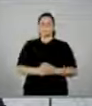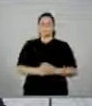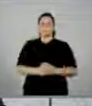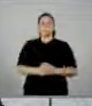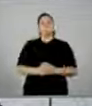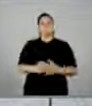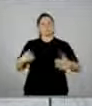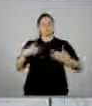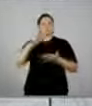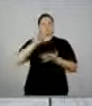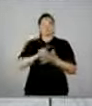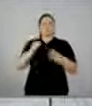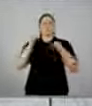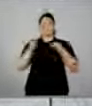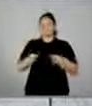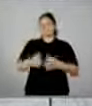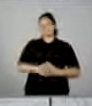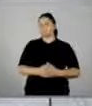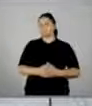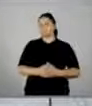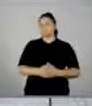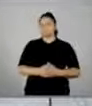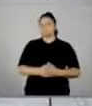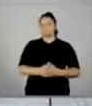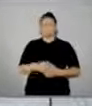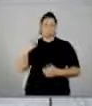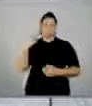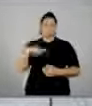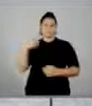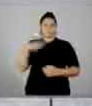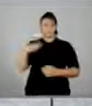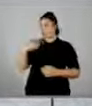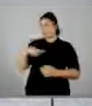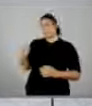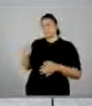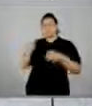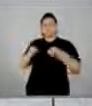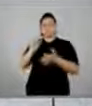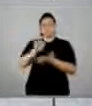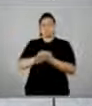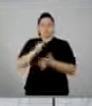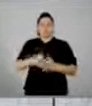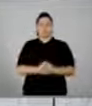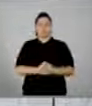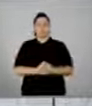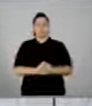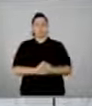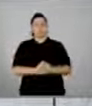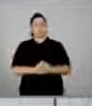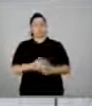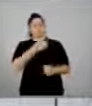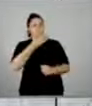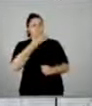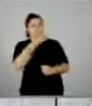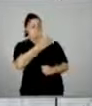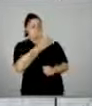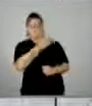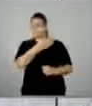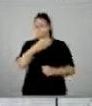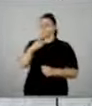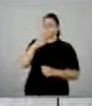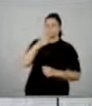was the right decision to do that. And that's why we proceeded on that basis. Phil. I've just got on an IR. Could I ask about IR? Unless there's